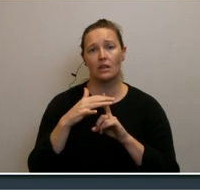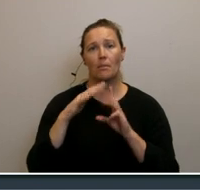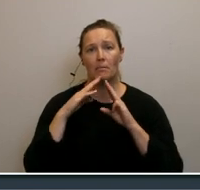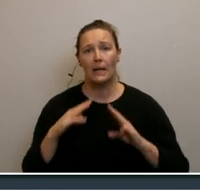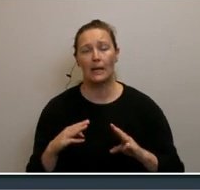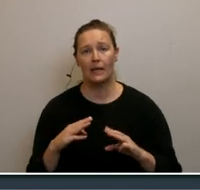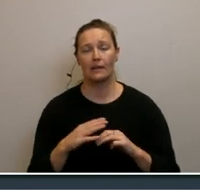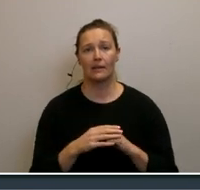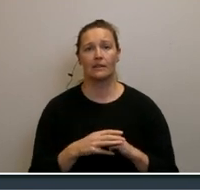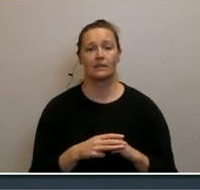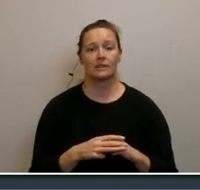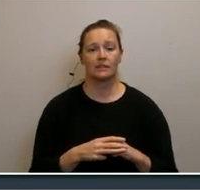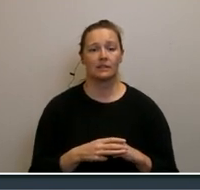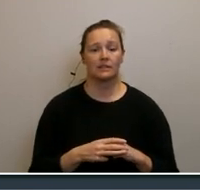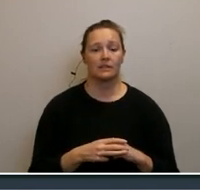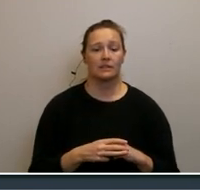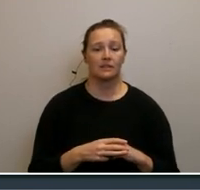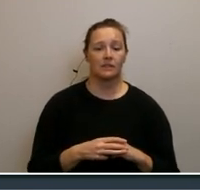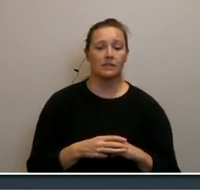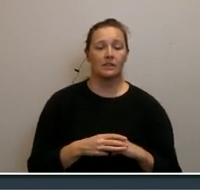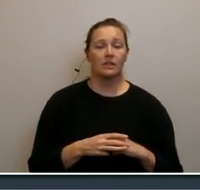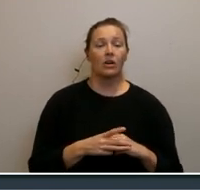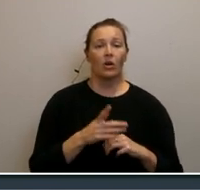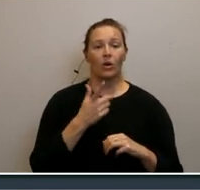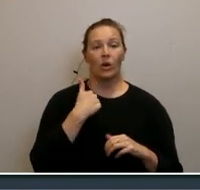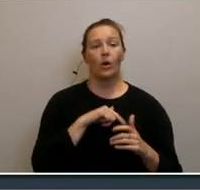iwi, work collaboratively and deepen